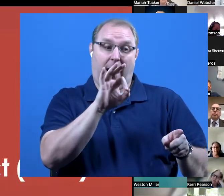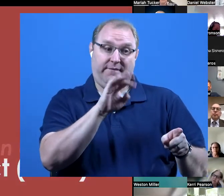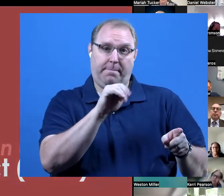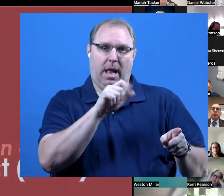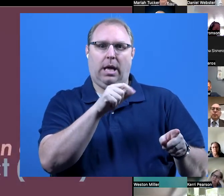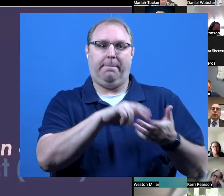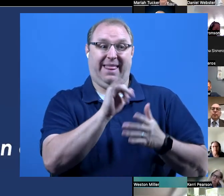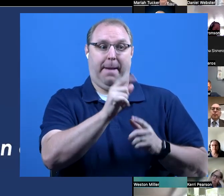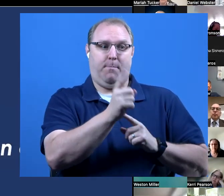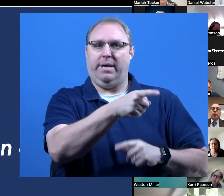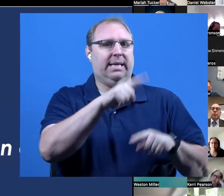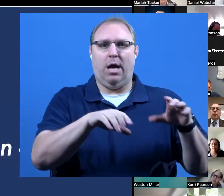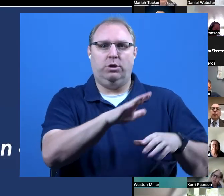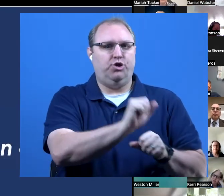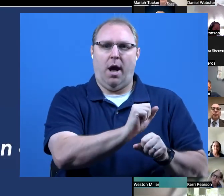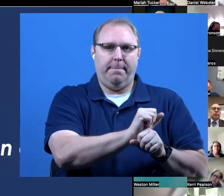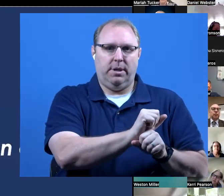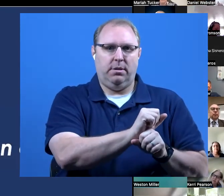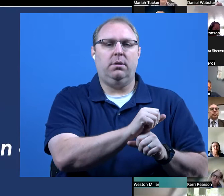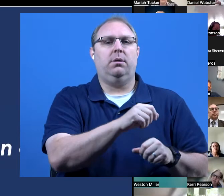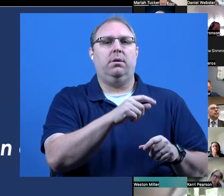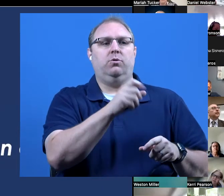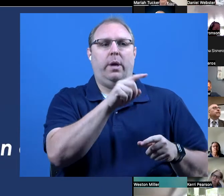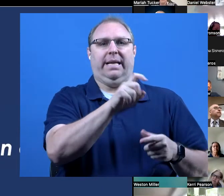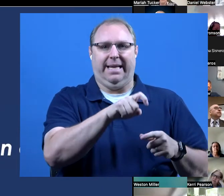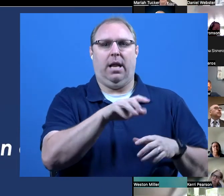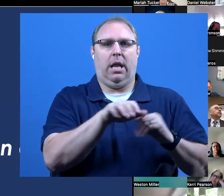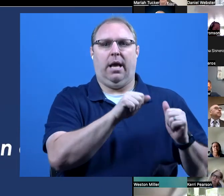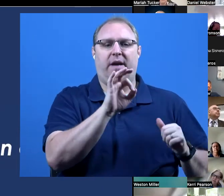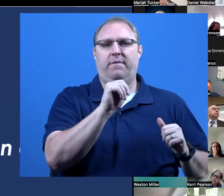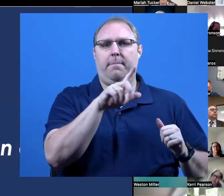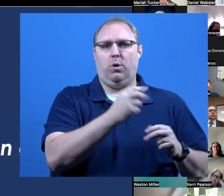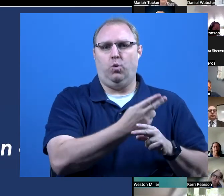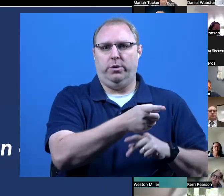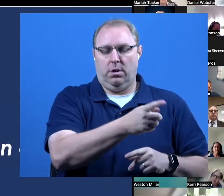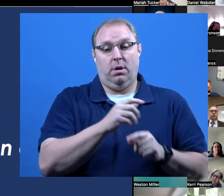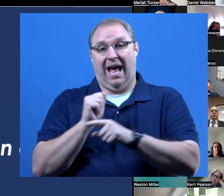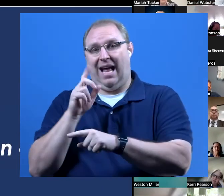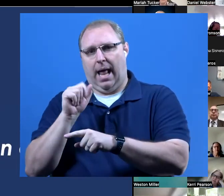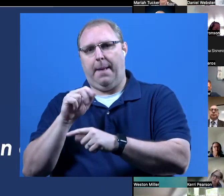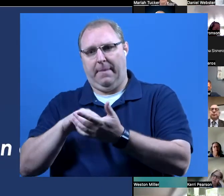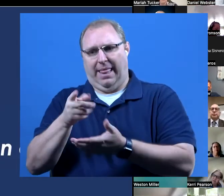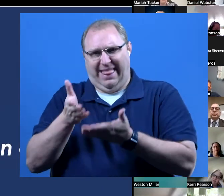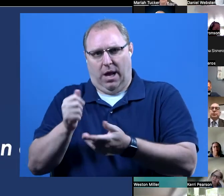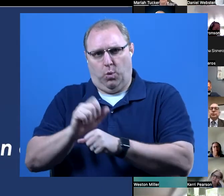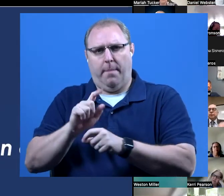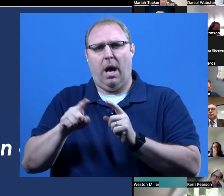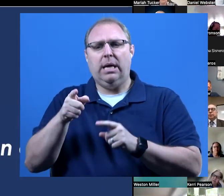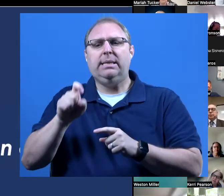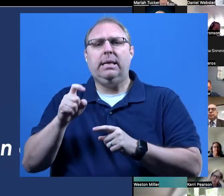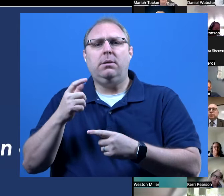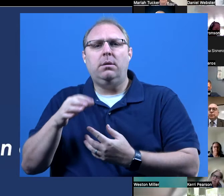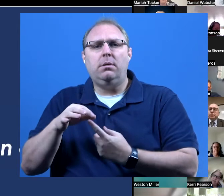let's talk a little bit about what ADA is. And it's really, it prevents discrimination based on a person's disability, both in